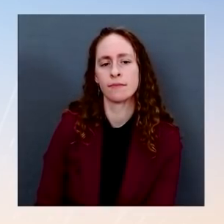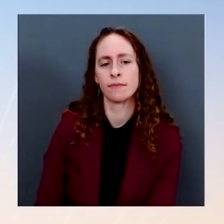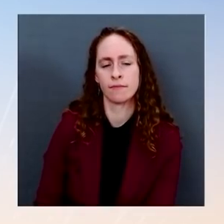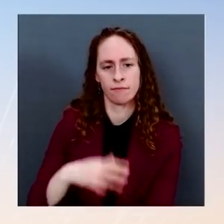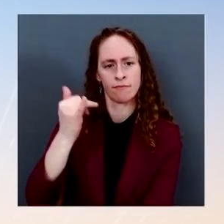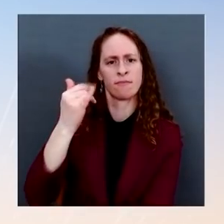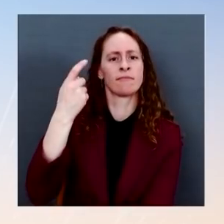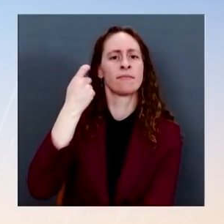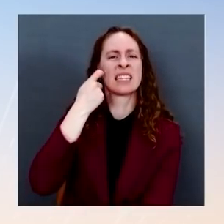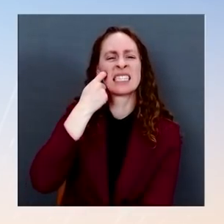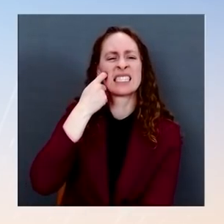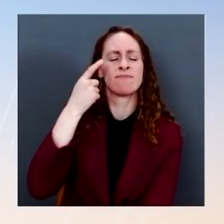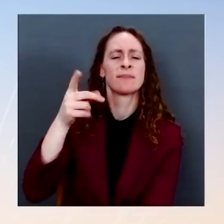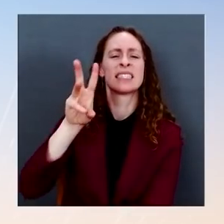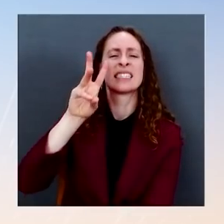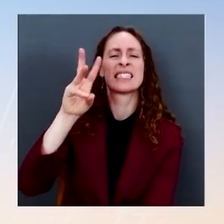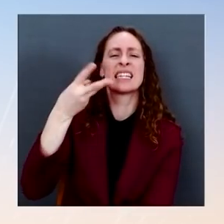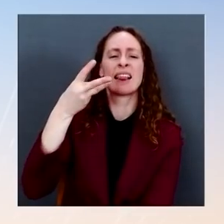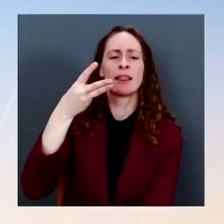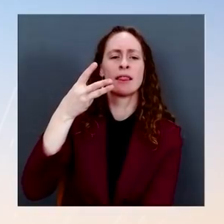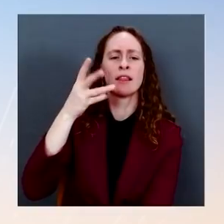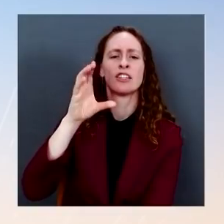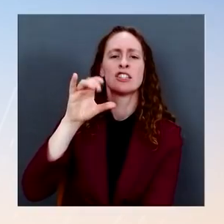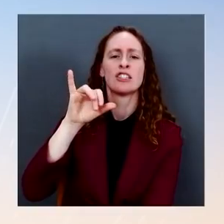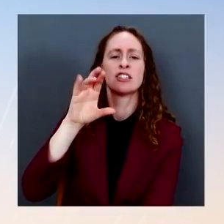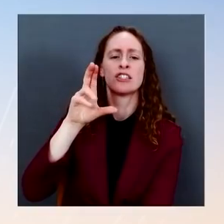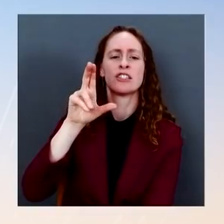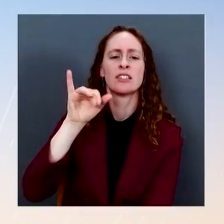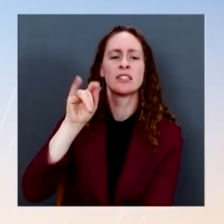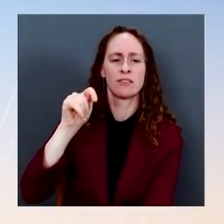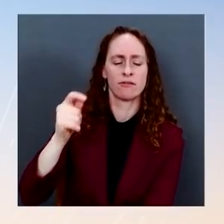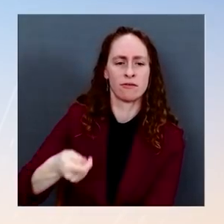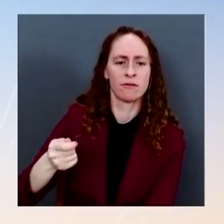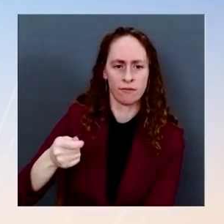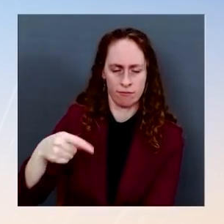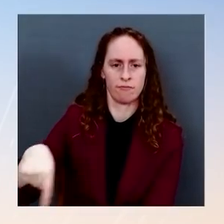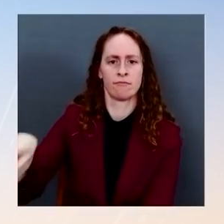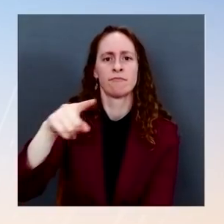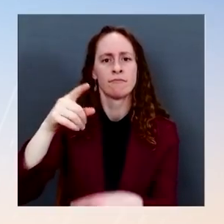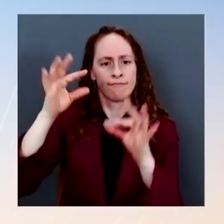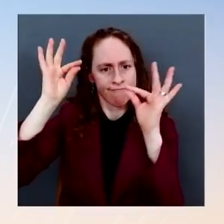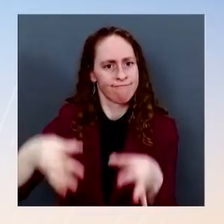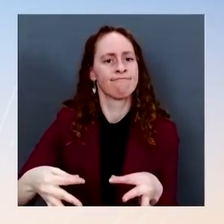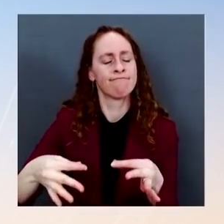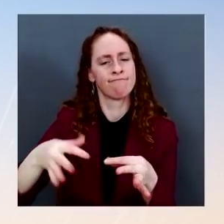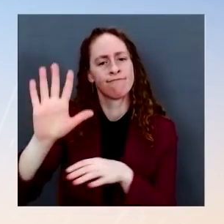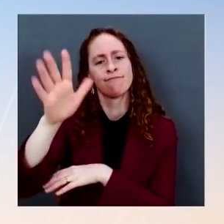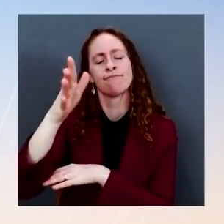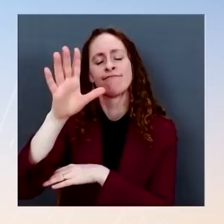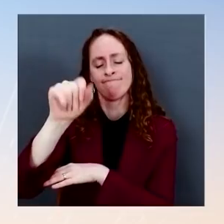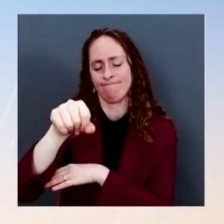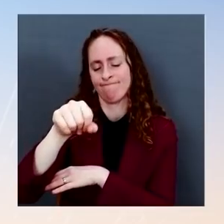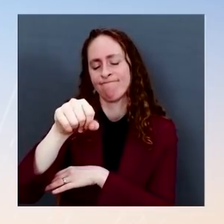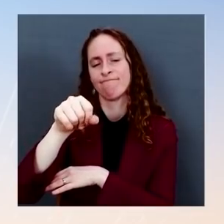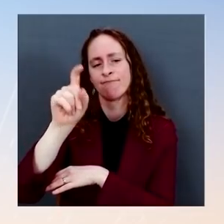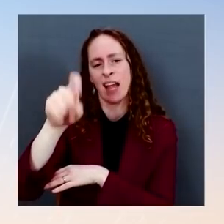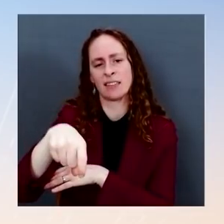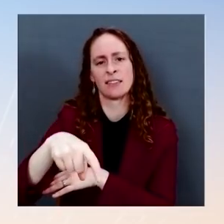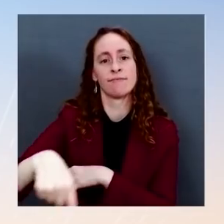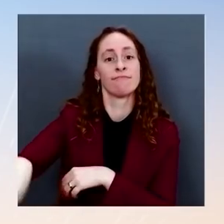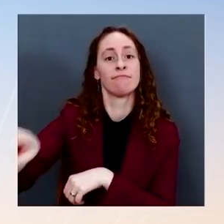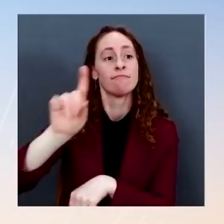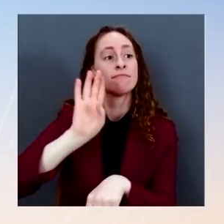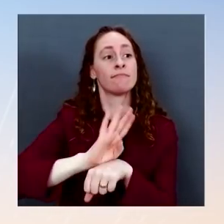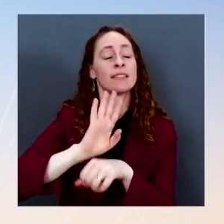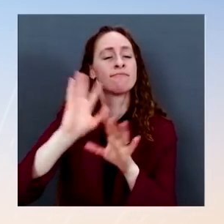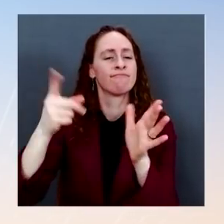understand that the White House has consistently said, you know, look to this deadline. We're going to continue pushing toward it. But you're having some businesses like, you know, Amtrak last